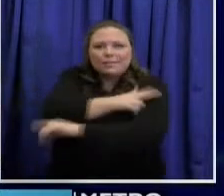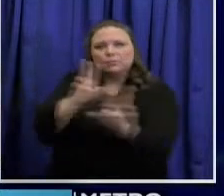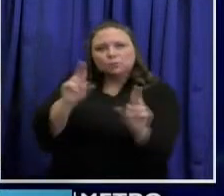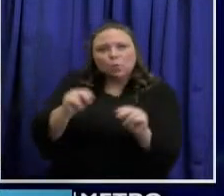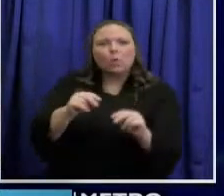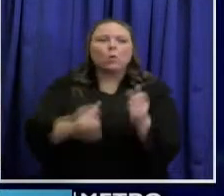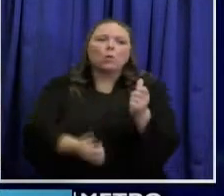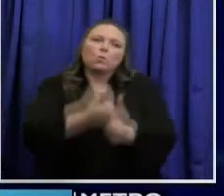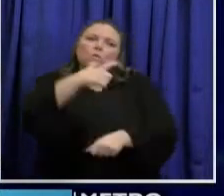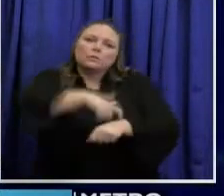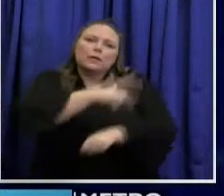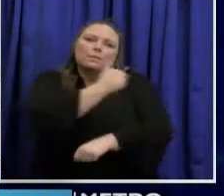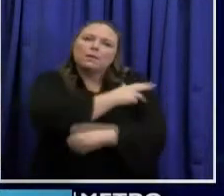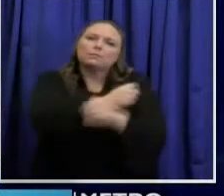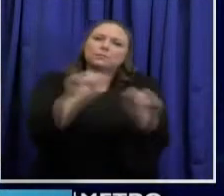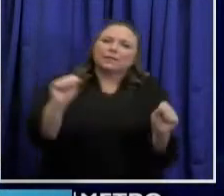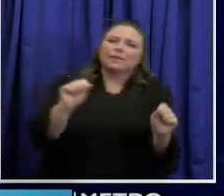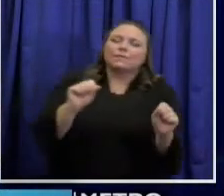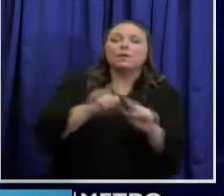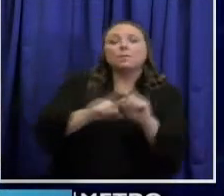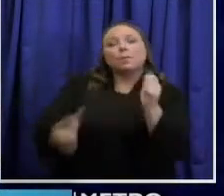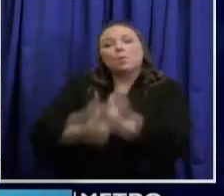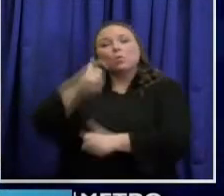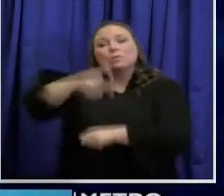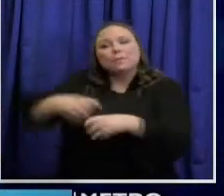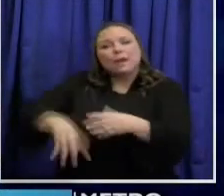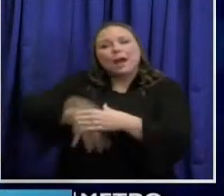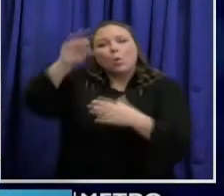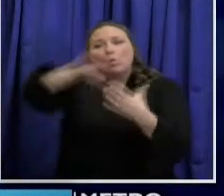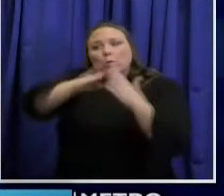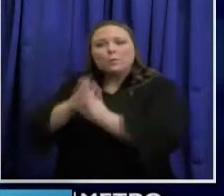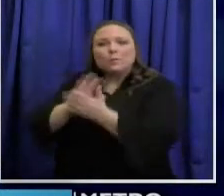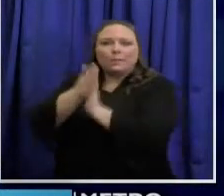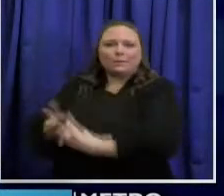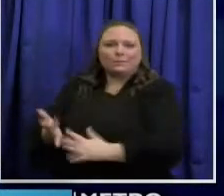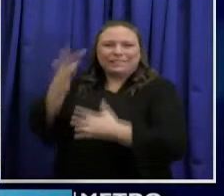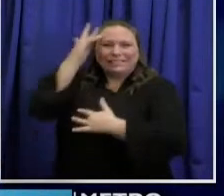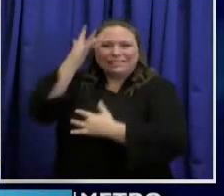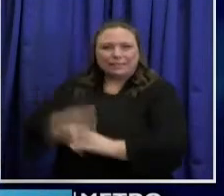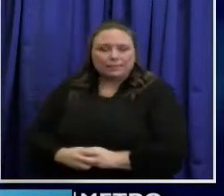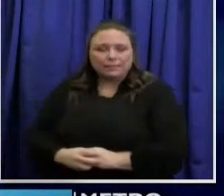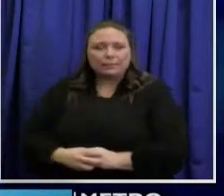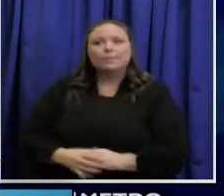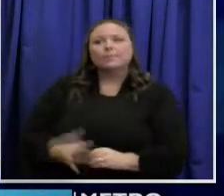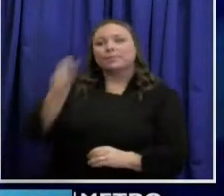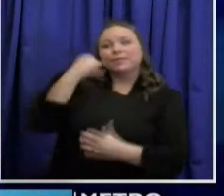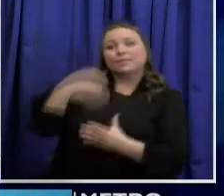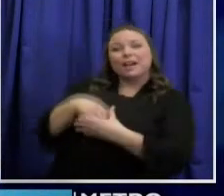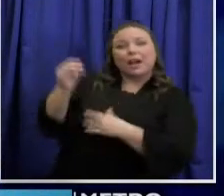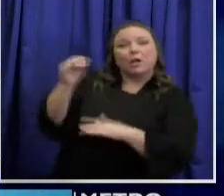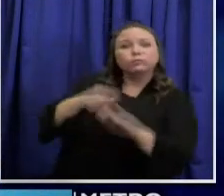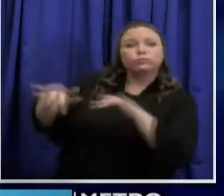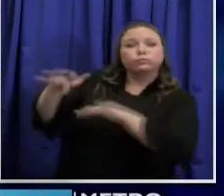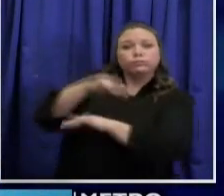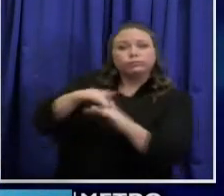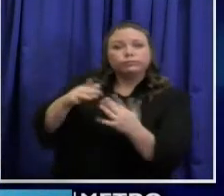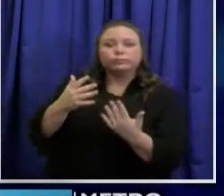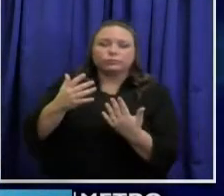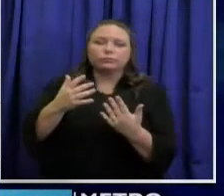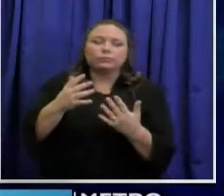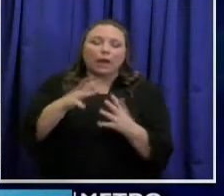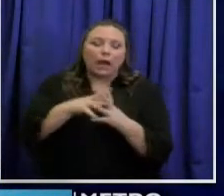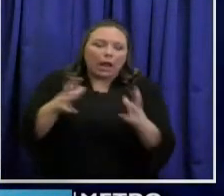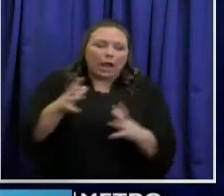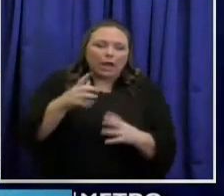for the most part, are fairly safe. They're getting infected in the community, whether they're out in gatherings. And actually, a lot of